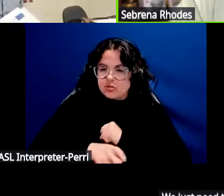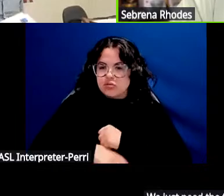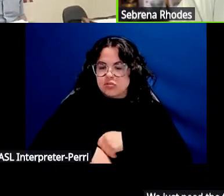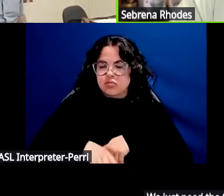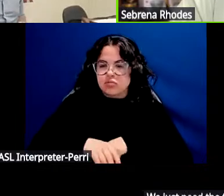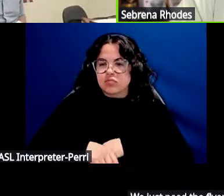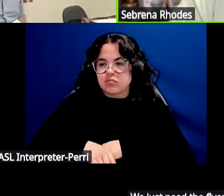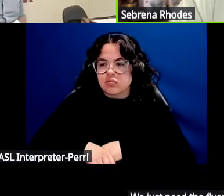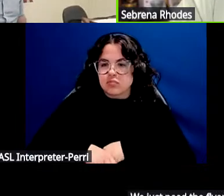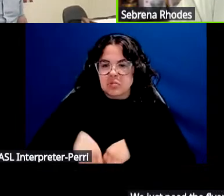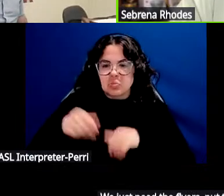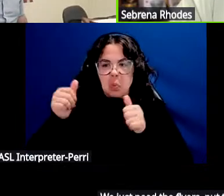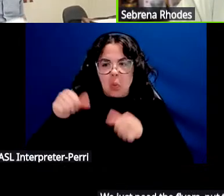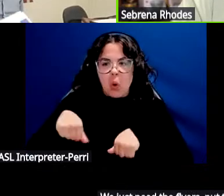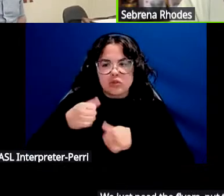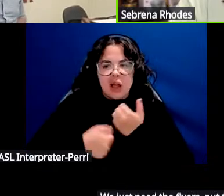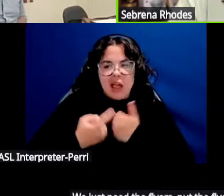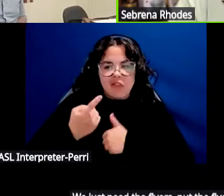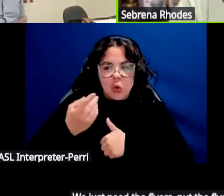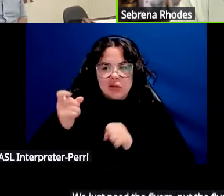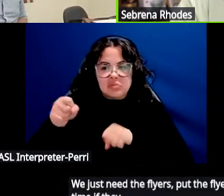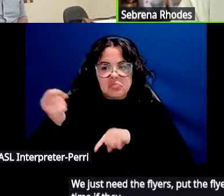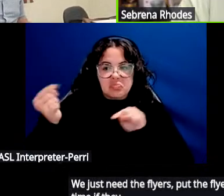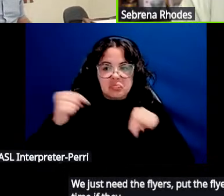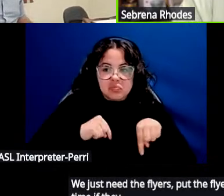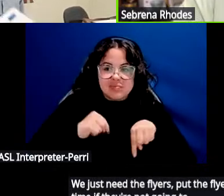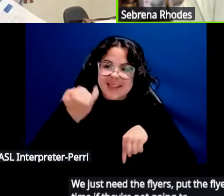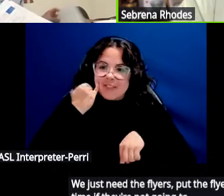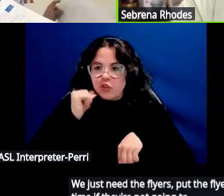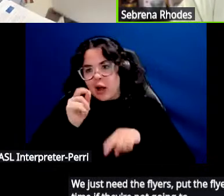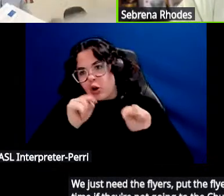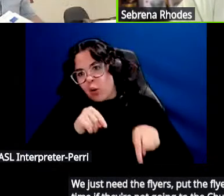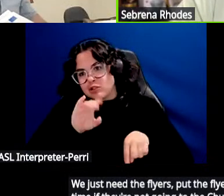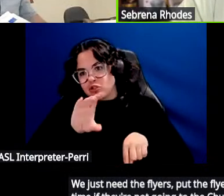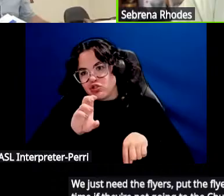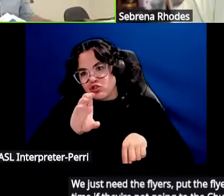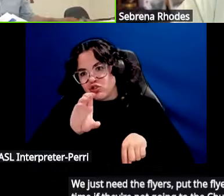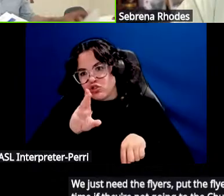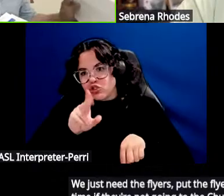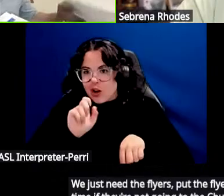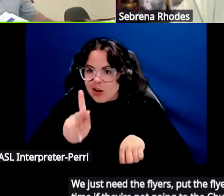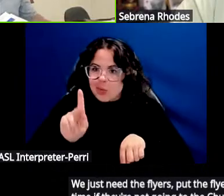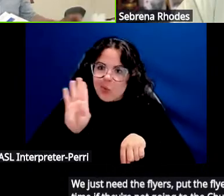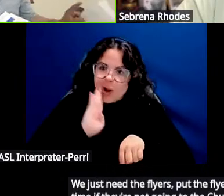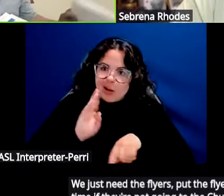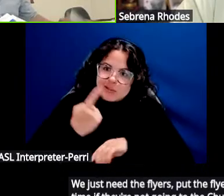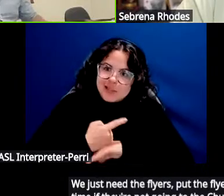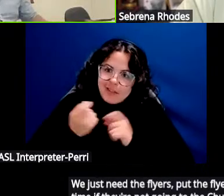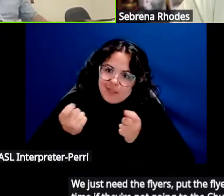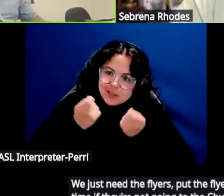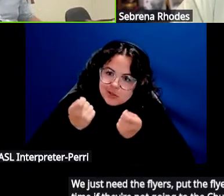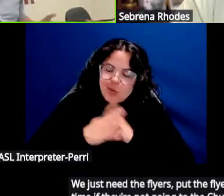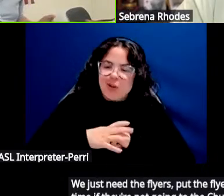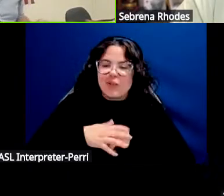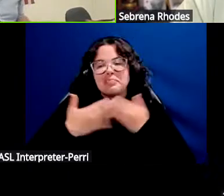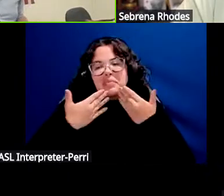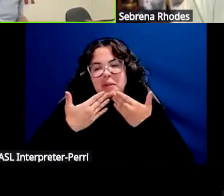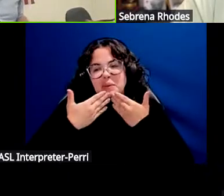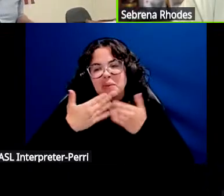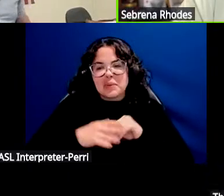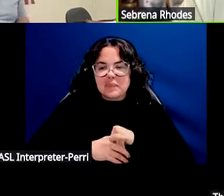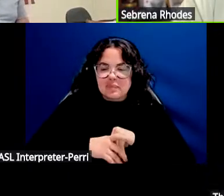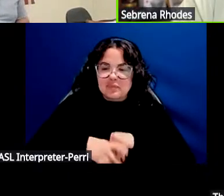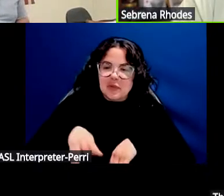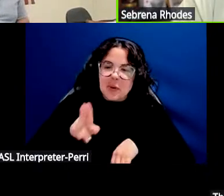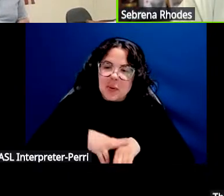that everyone can have a good time if they're not going to the Chuck Brown Day Festival. Yes. Okay. Thank you. Of